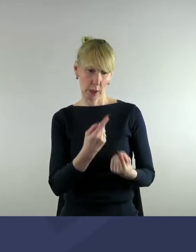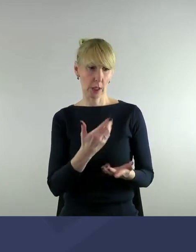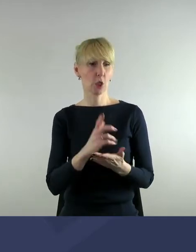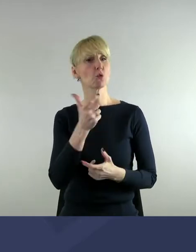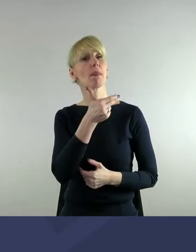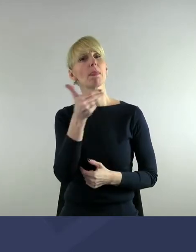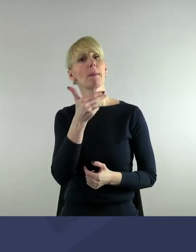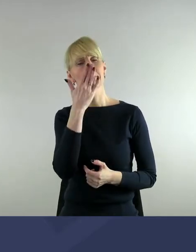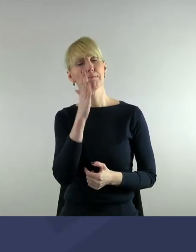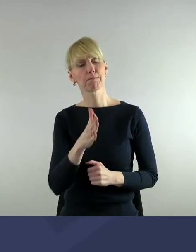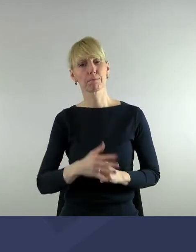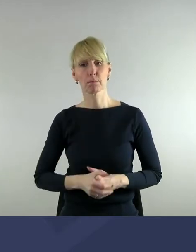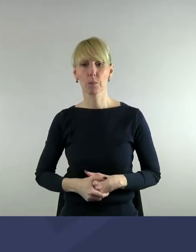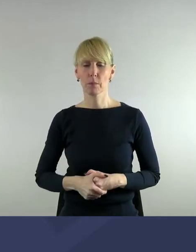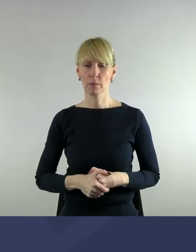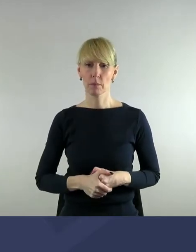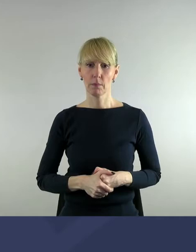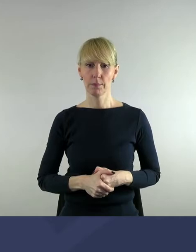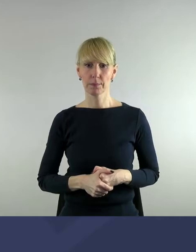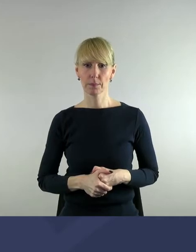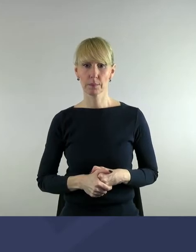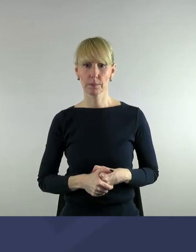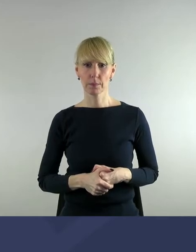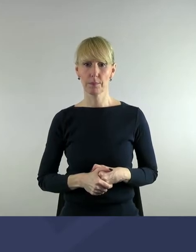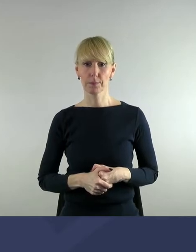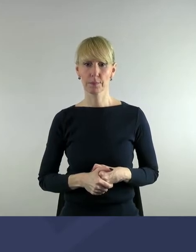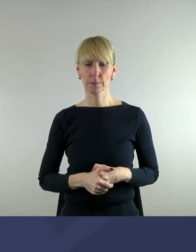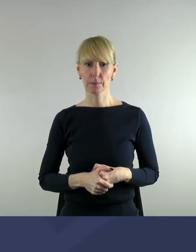the topics that we will discuss today?